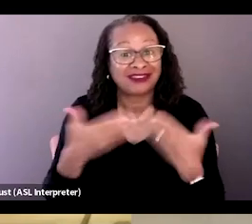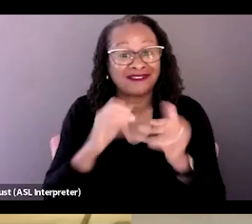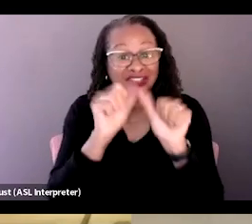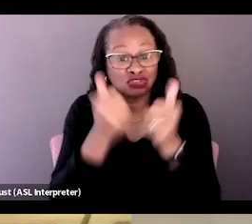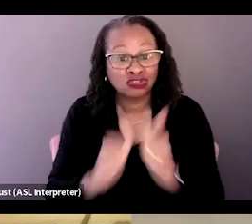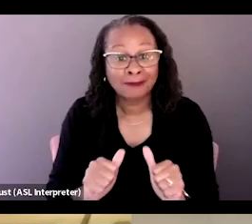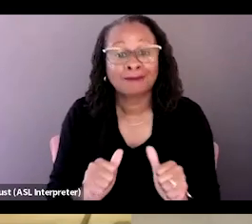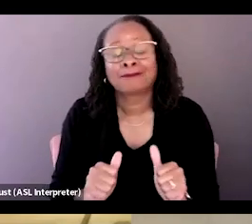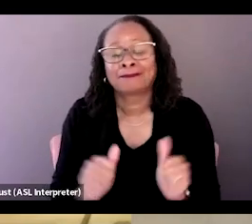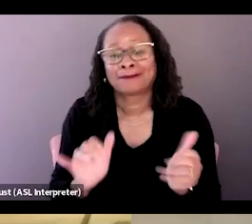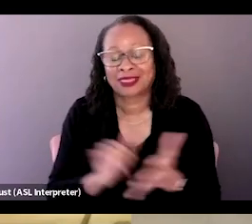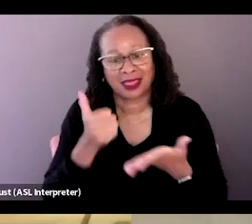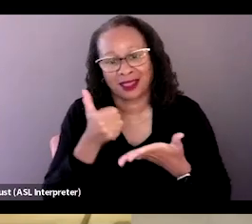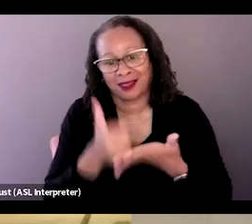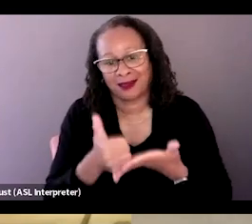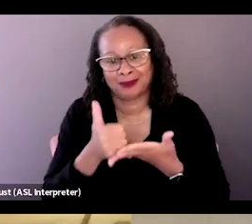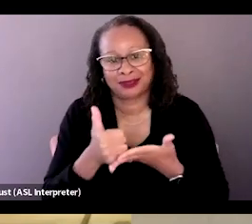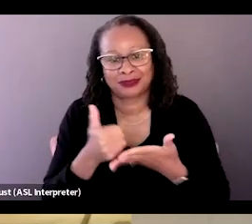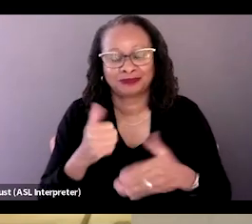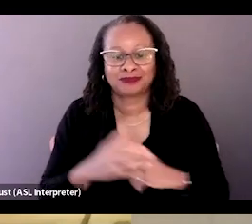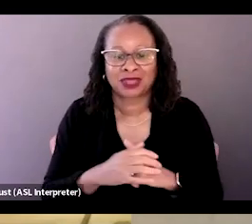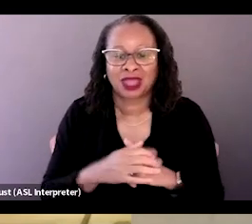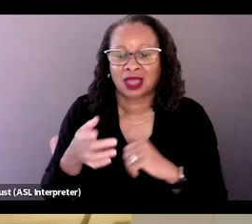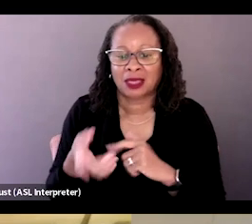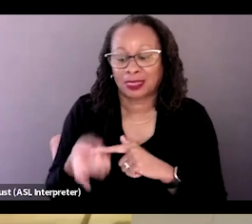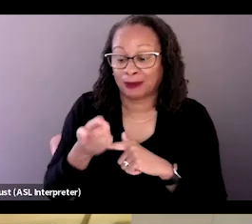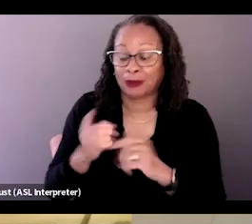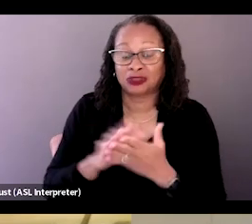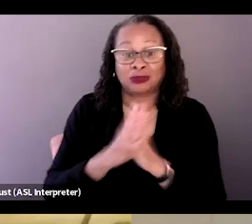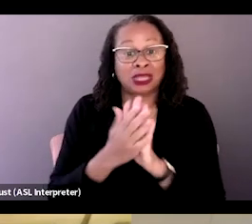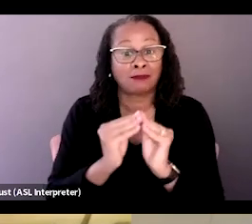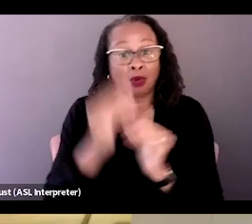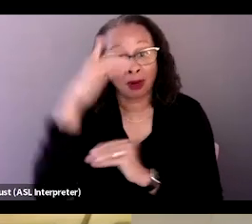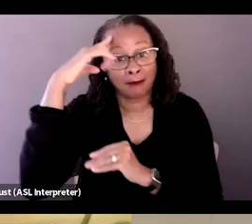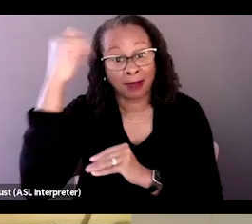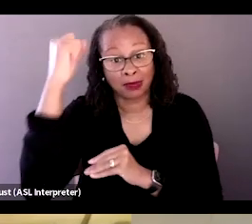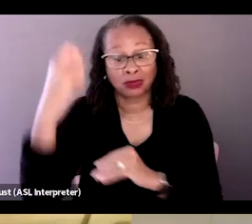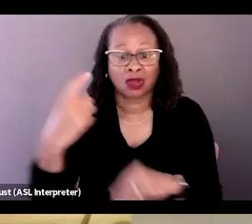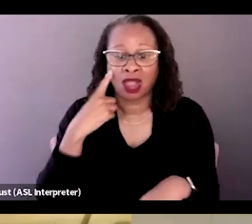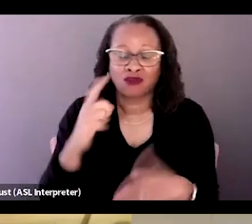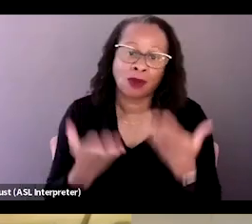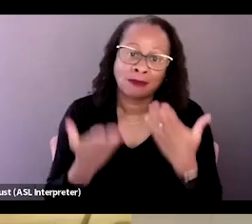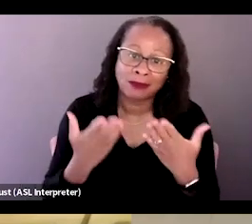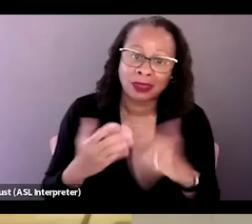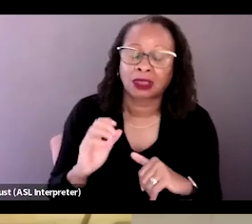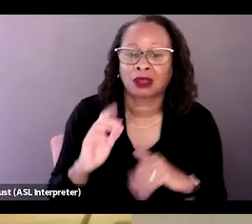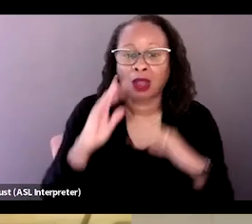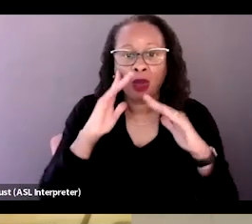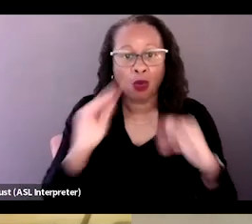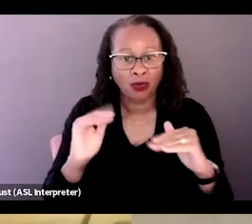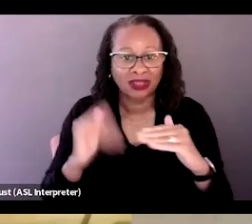that helps the moment to become memorable, you know, for maybe hopefully the Yeah.